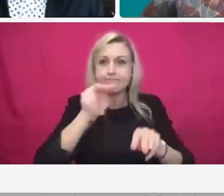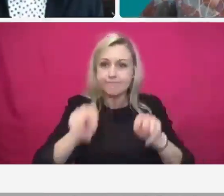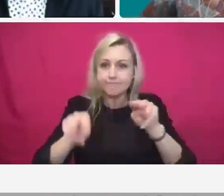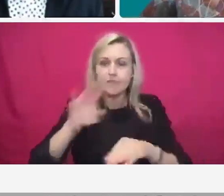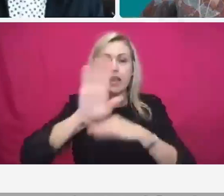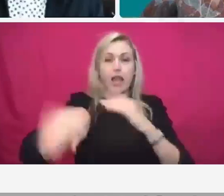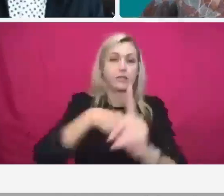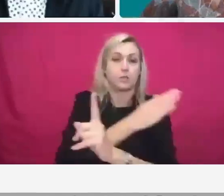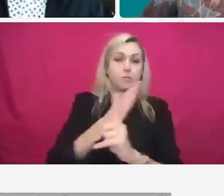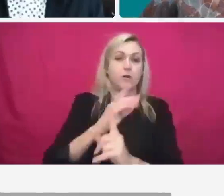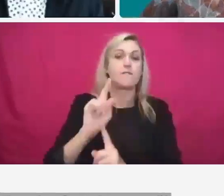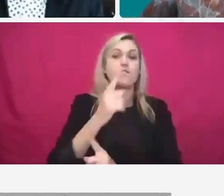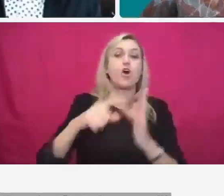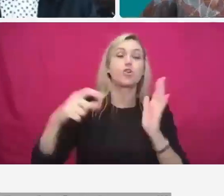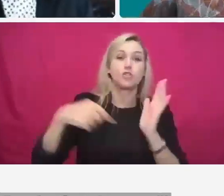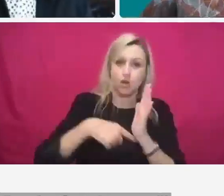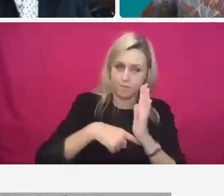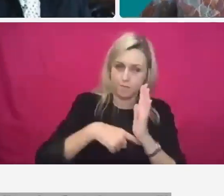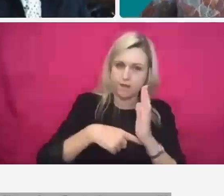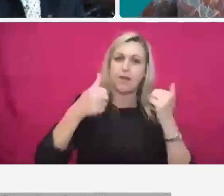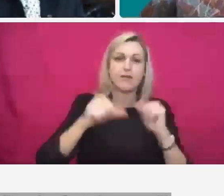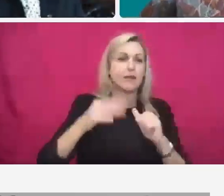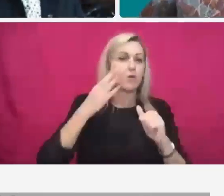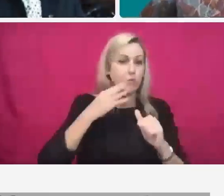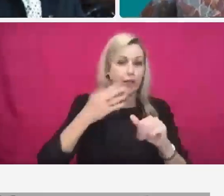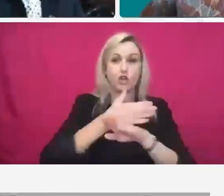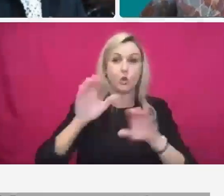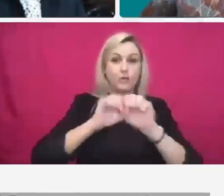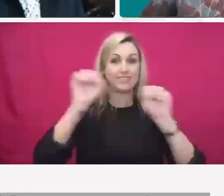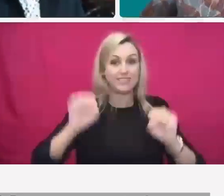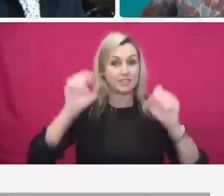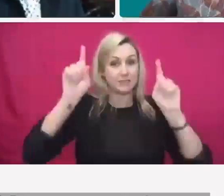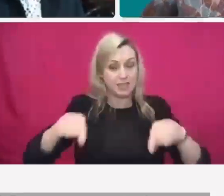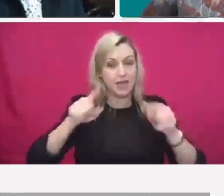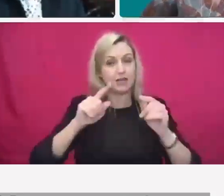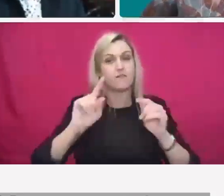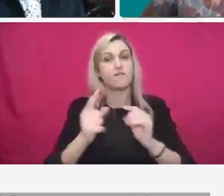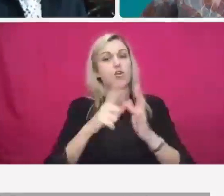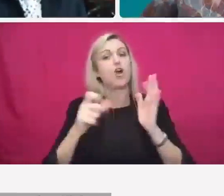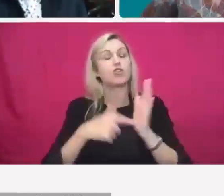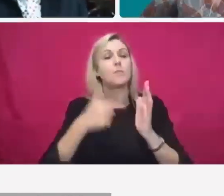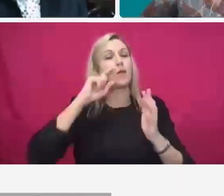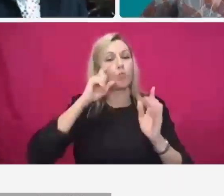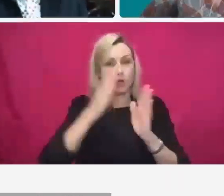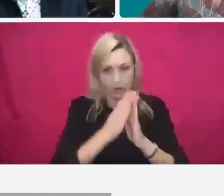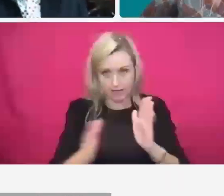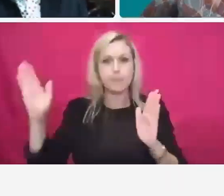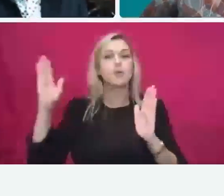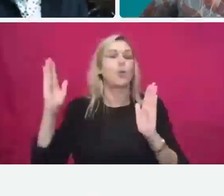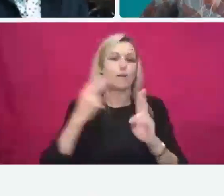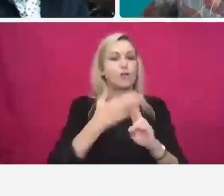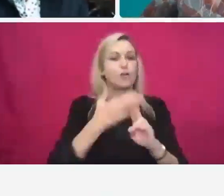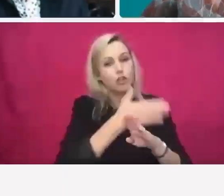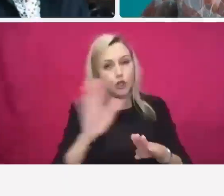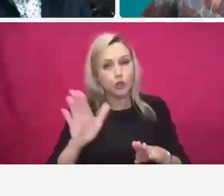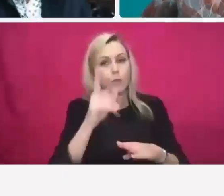1st of October. And then when we go live in October, we'll continue with those ANAC assessments for new residents and new facilities.